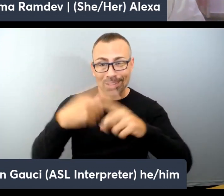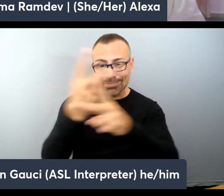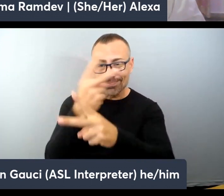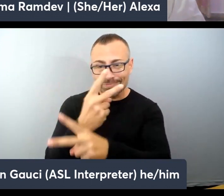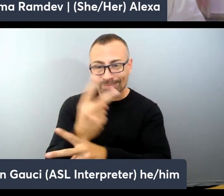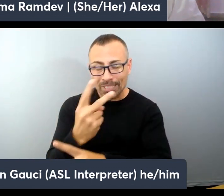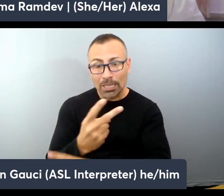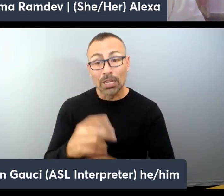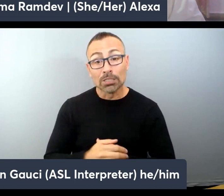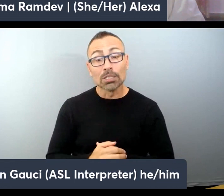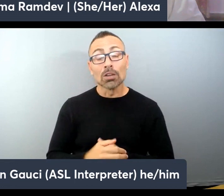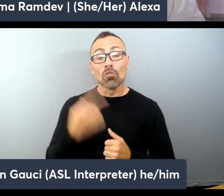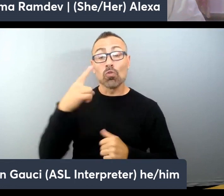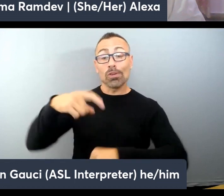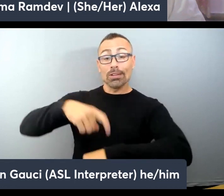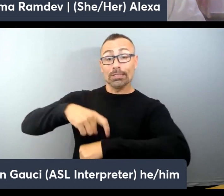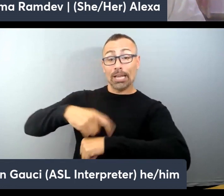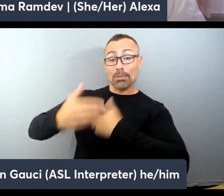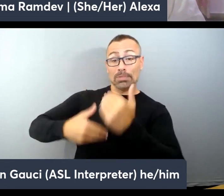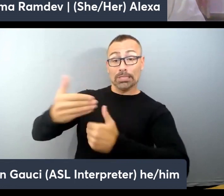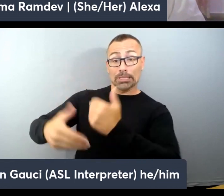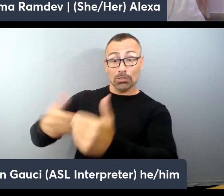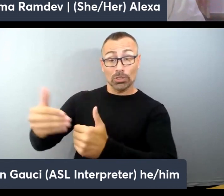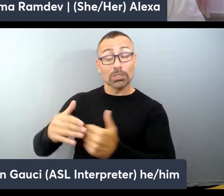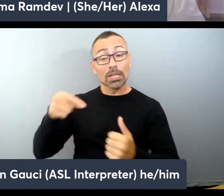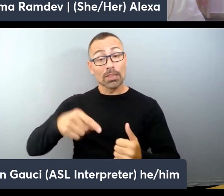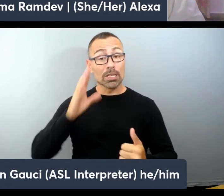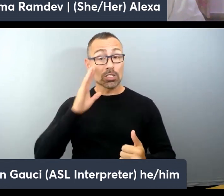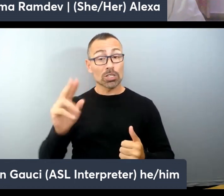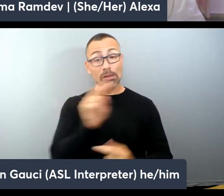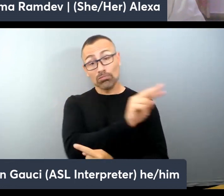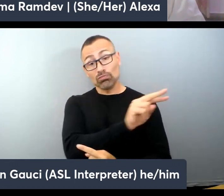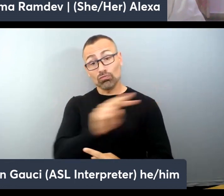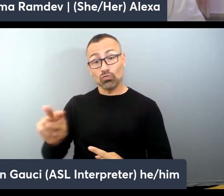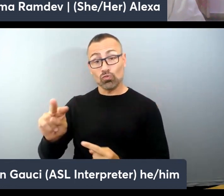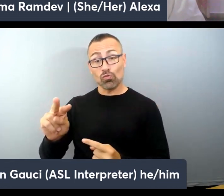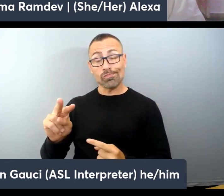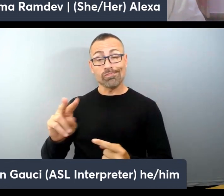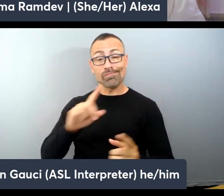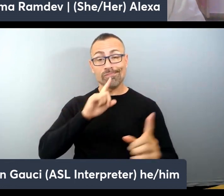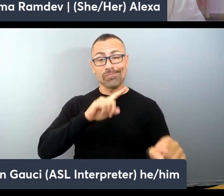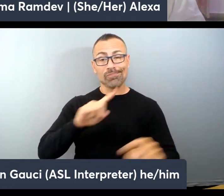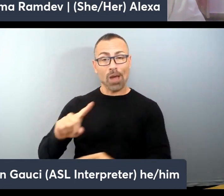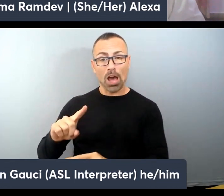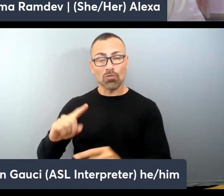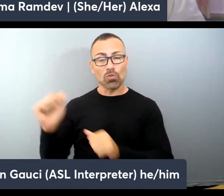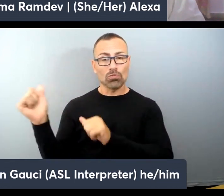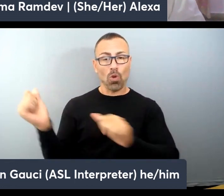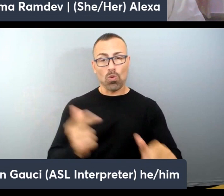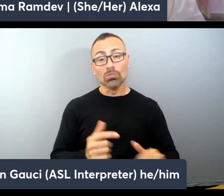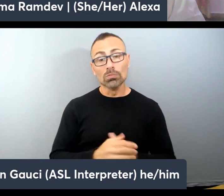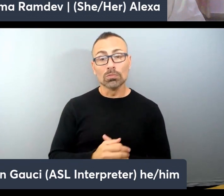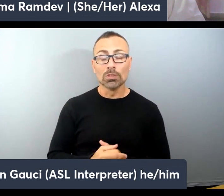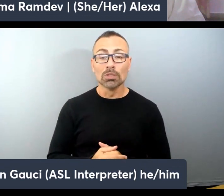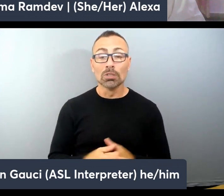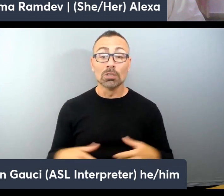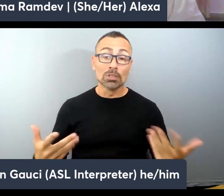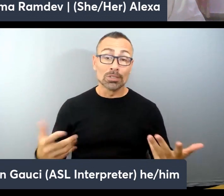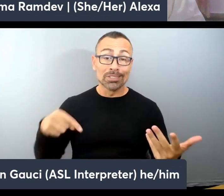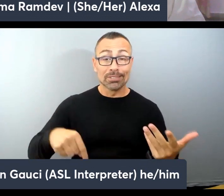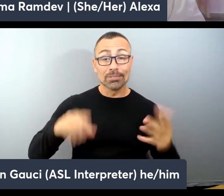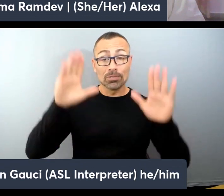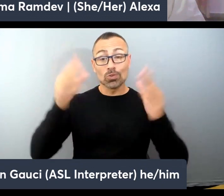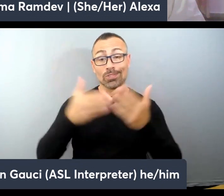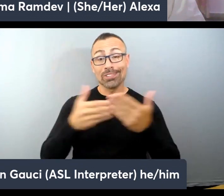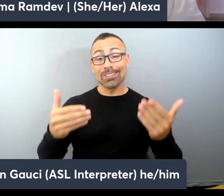on a group of events over periods of time. And I think those are all great things that brings customers to use